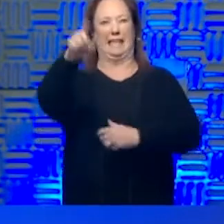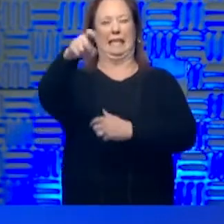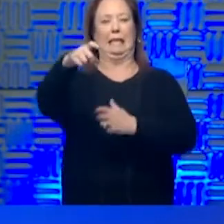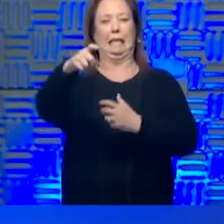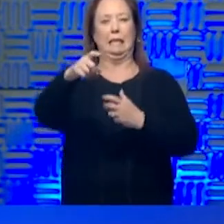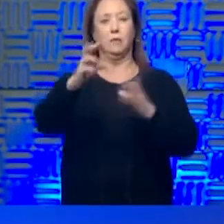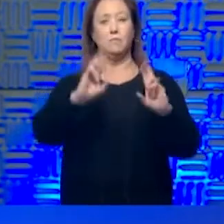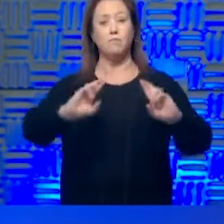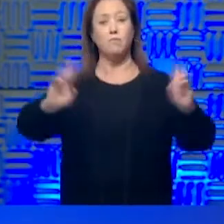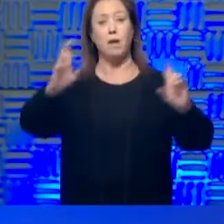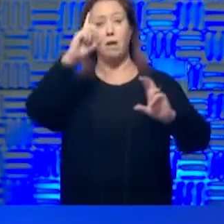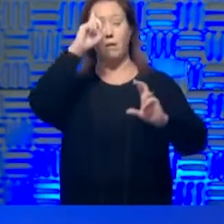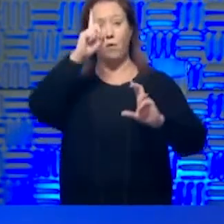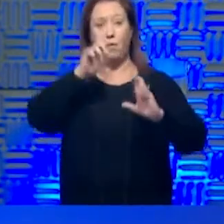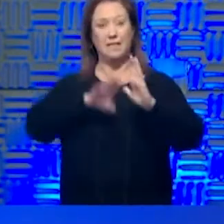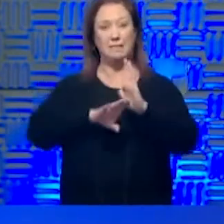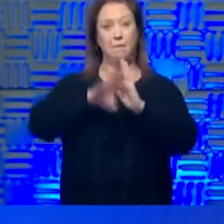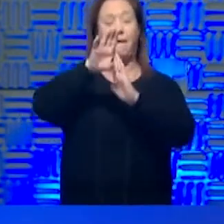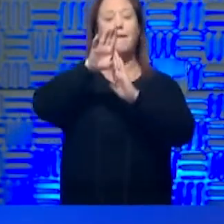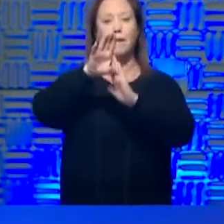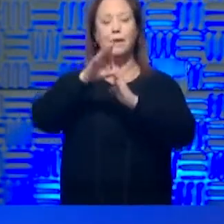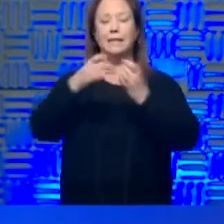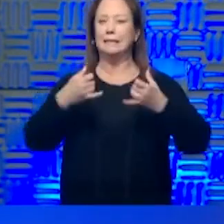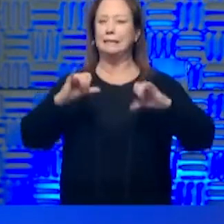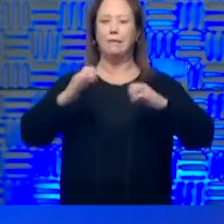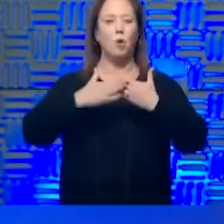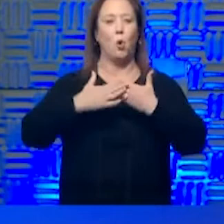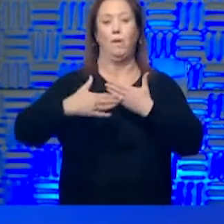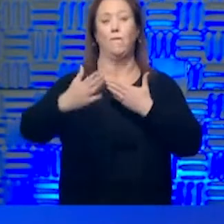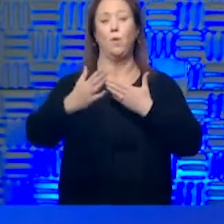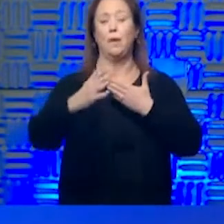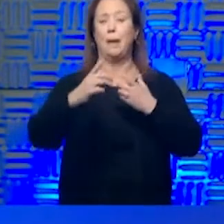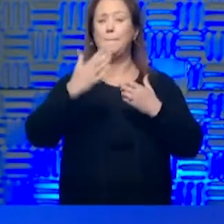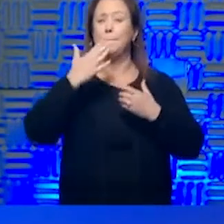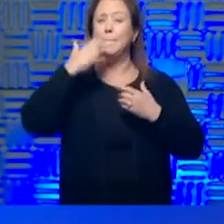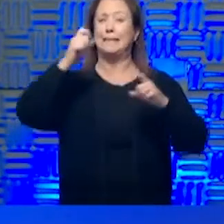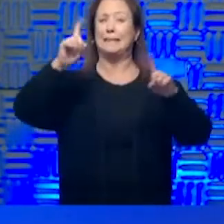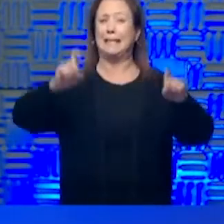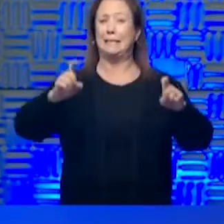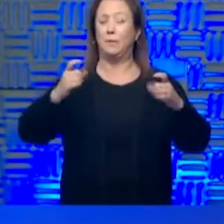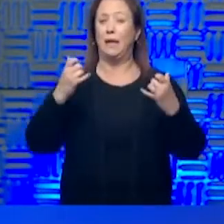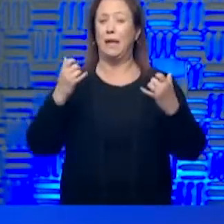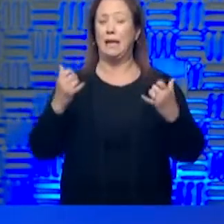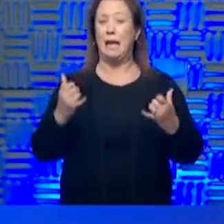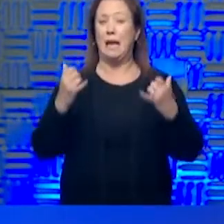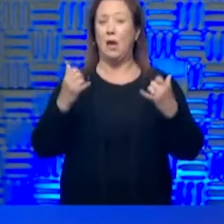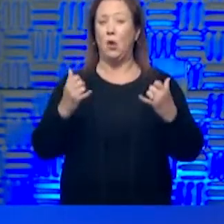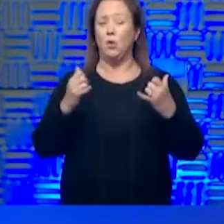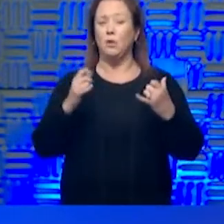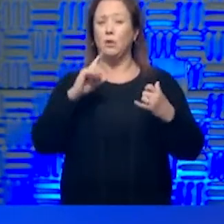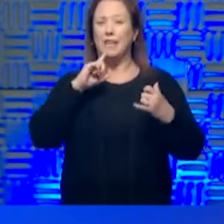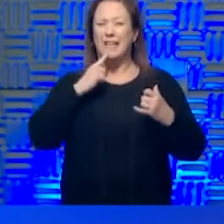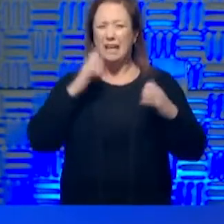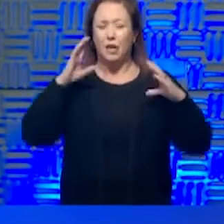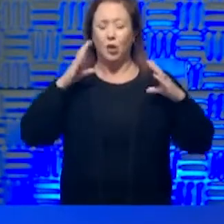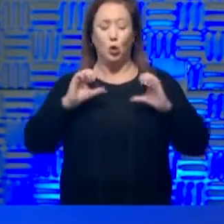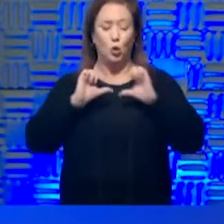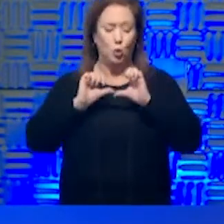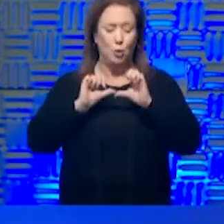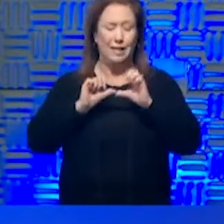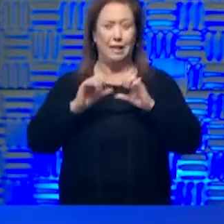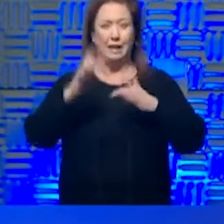need to prepare for the surge, I think still moving forward, the best test that we have to look at acute infection and